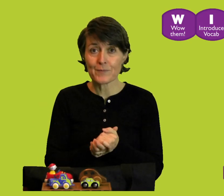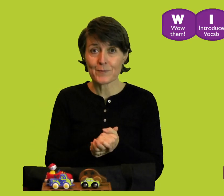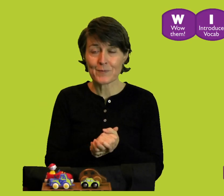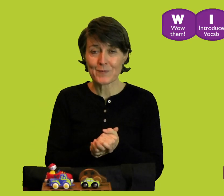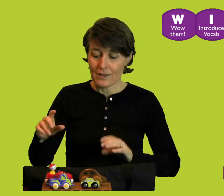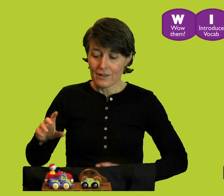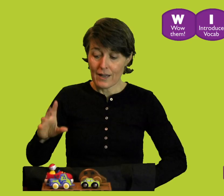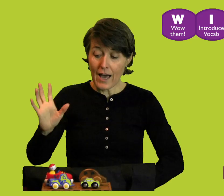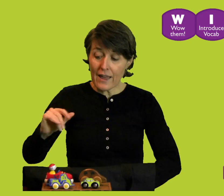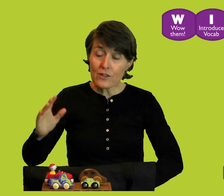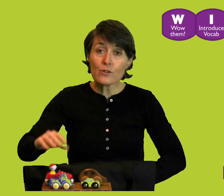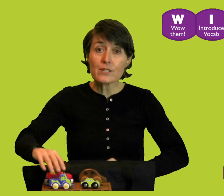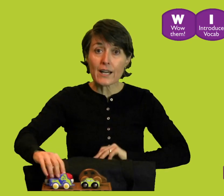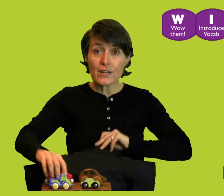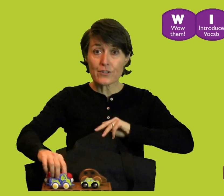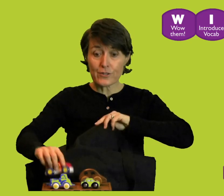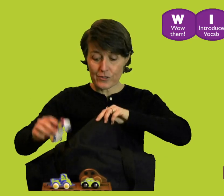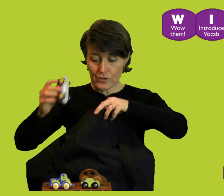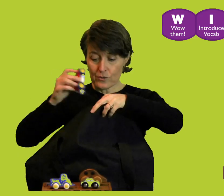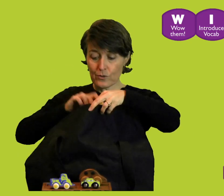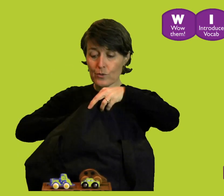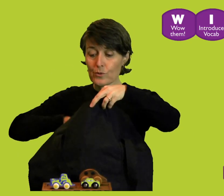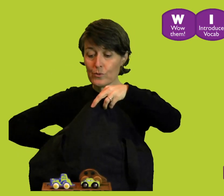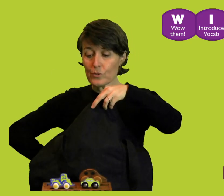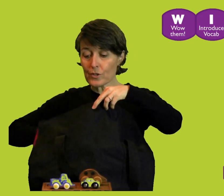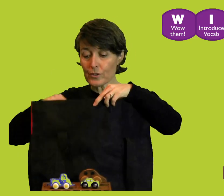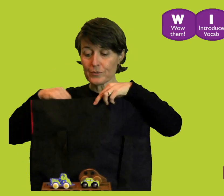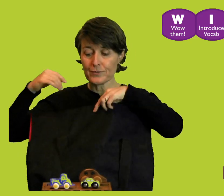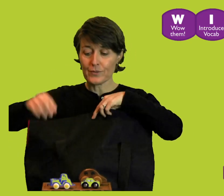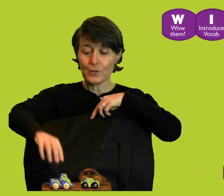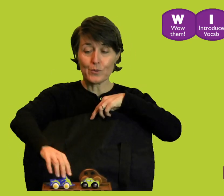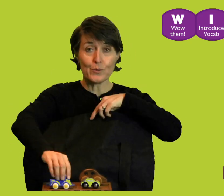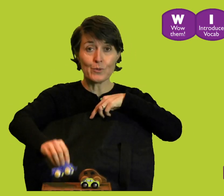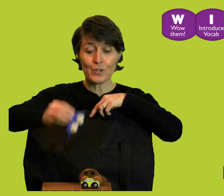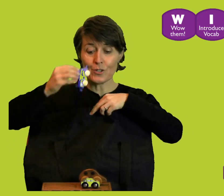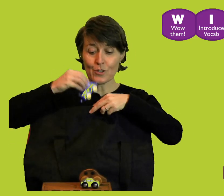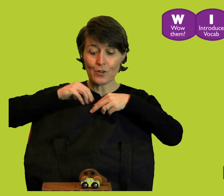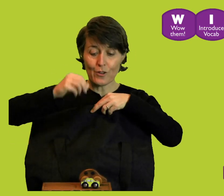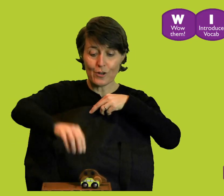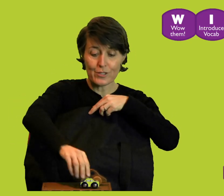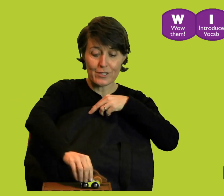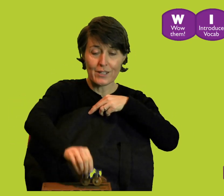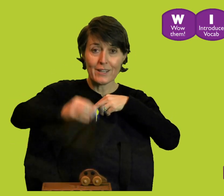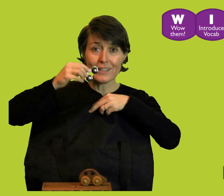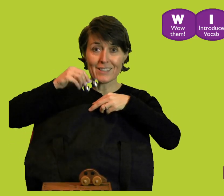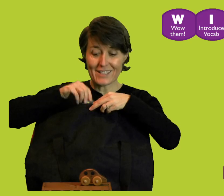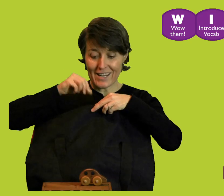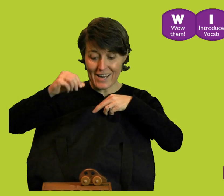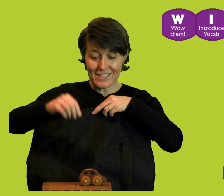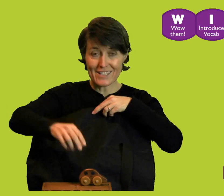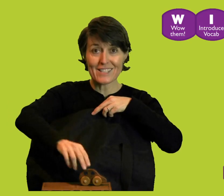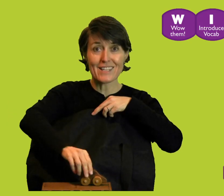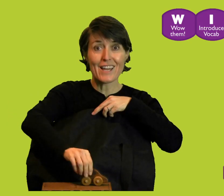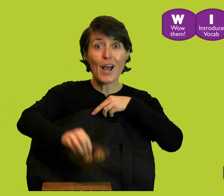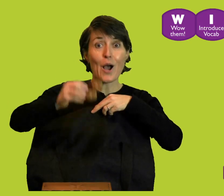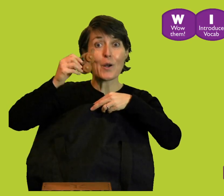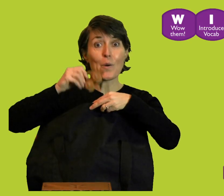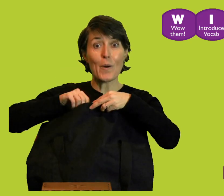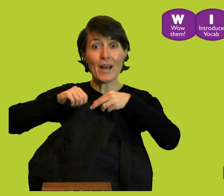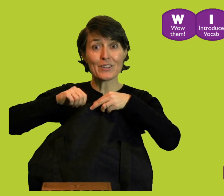put them away. Adios, carros. Uno. Uno, dos, tres,